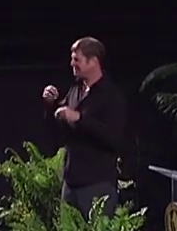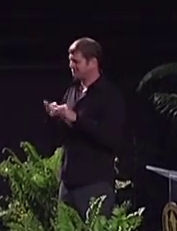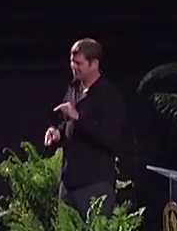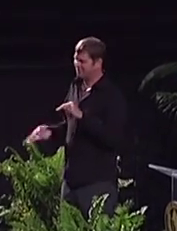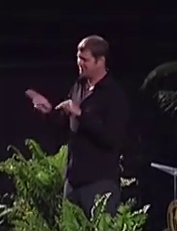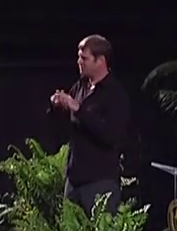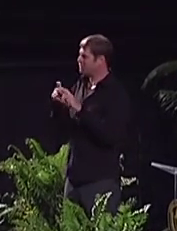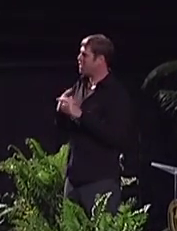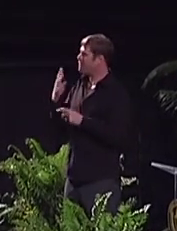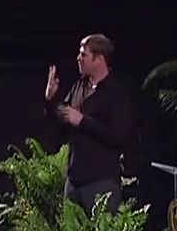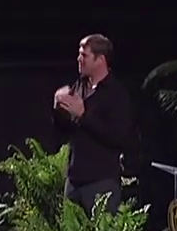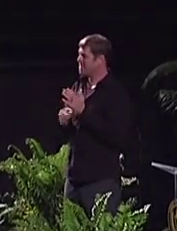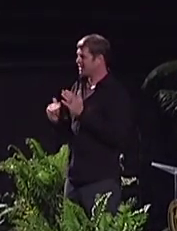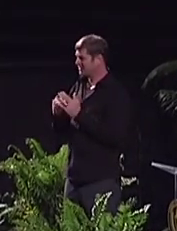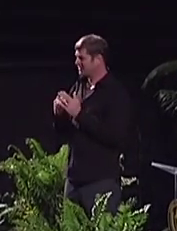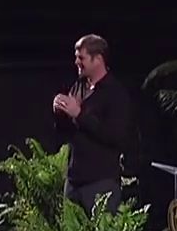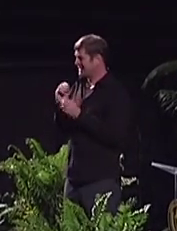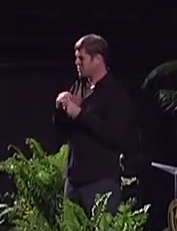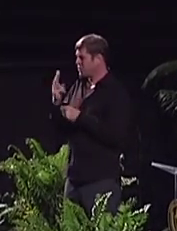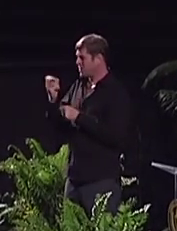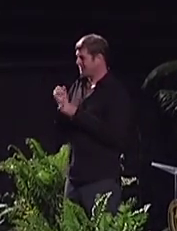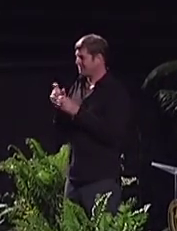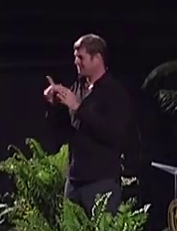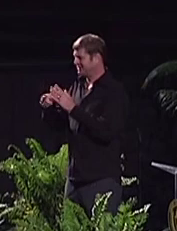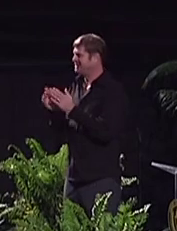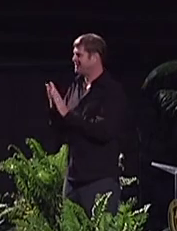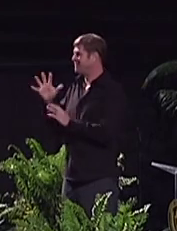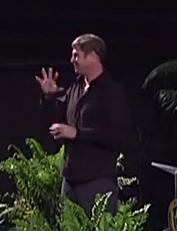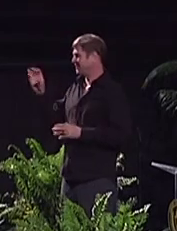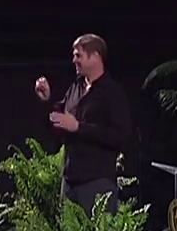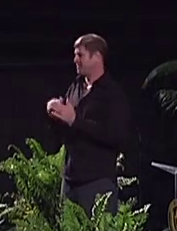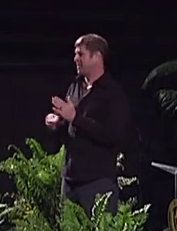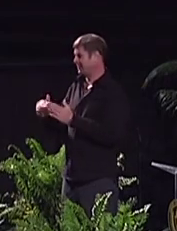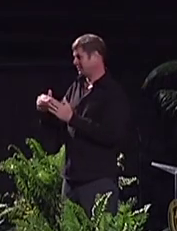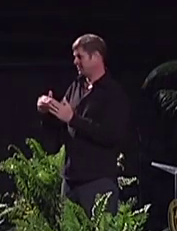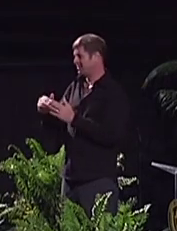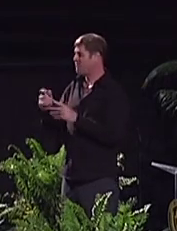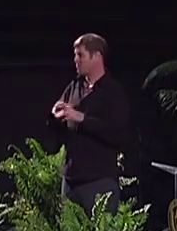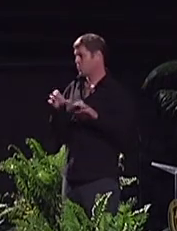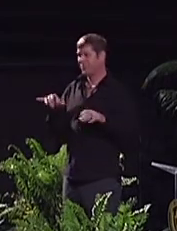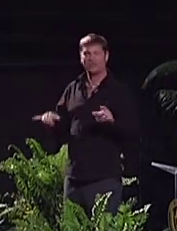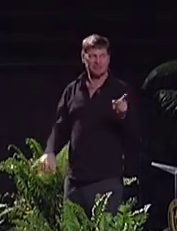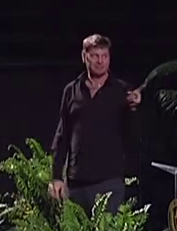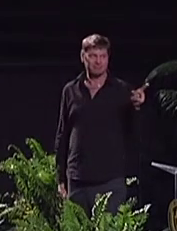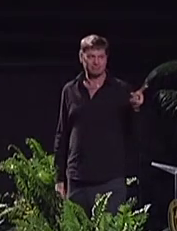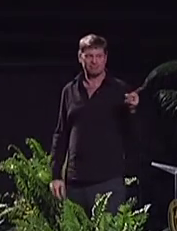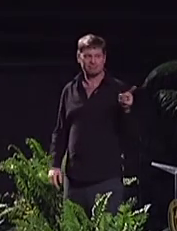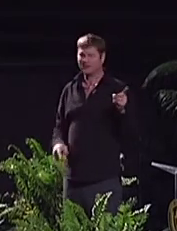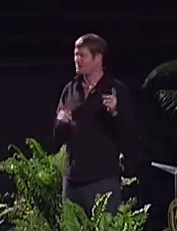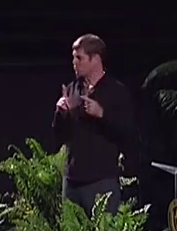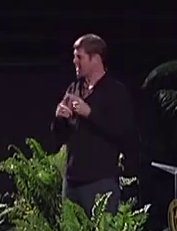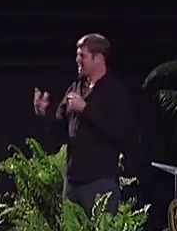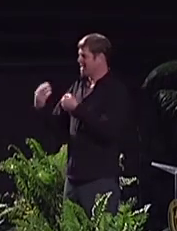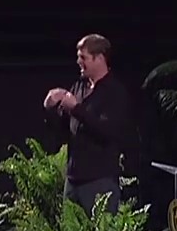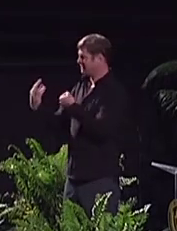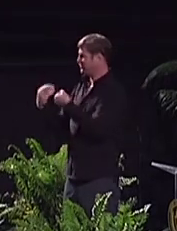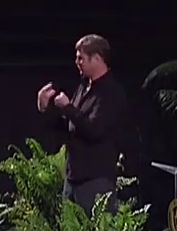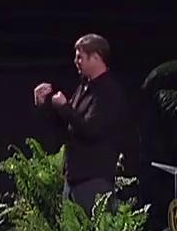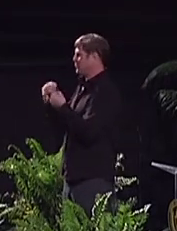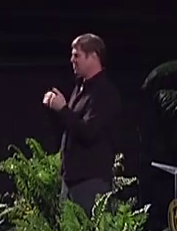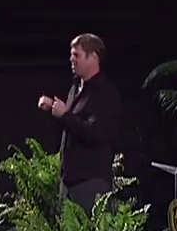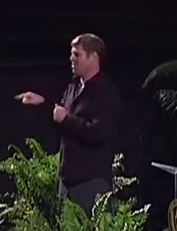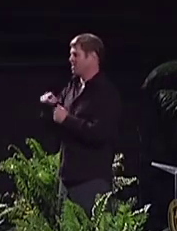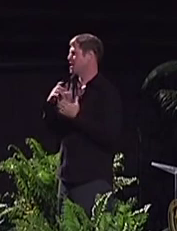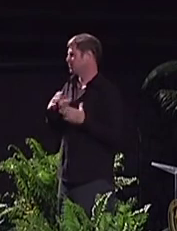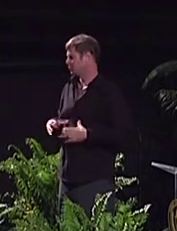4 million, and then 2 years later, to 50 million from doing this, engaging with his